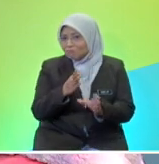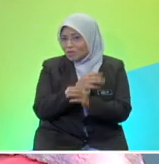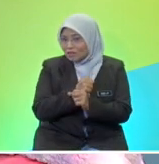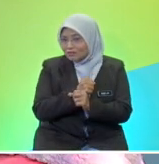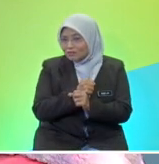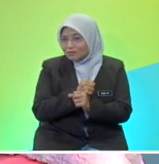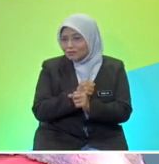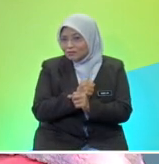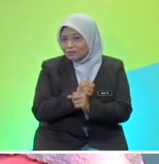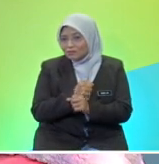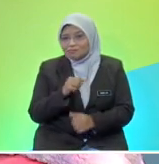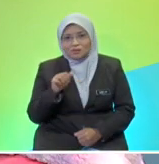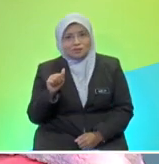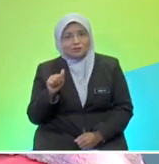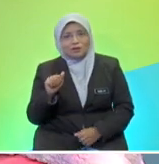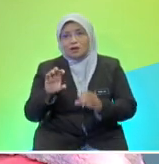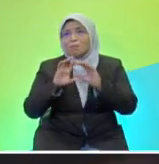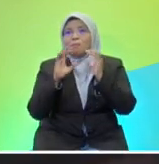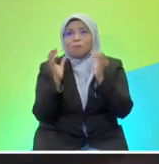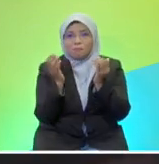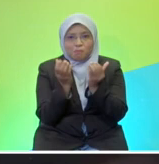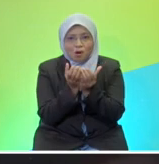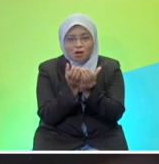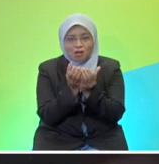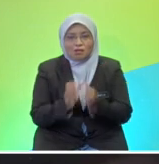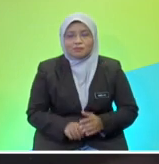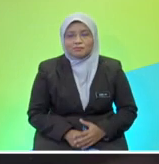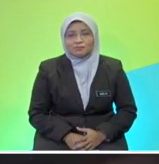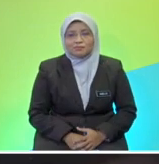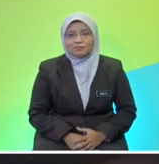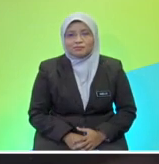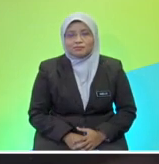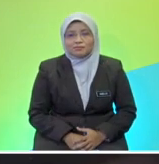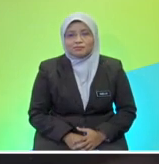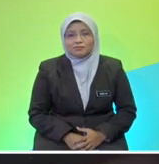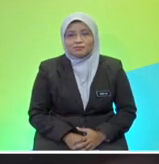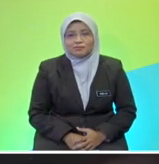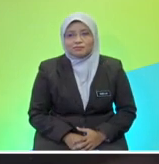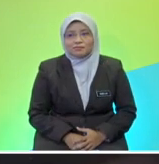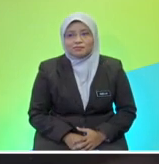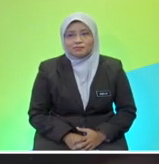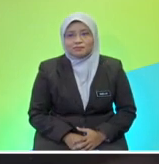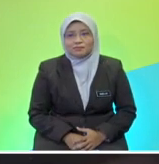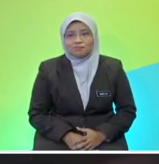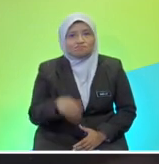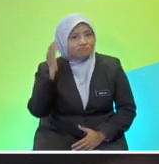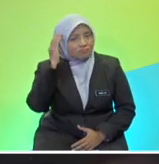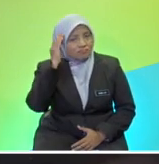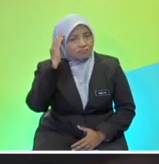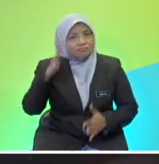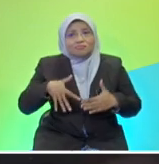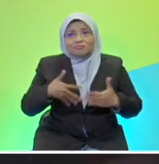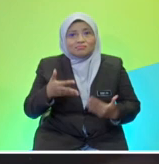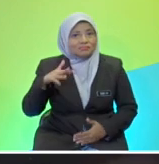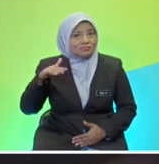ball. A ball? A ball. Okay, I've got a ball here. So, do you know how to spell ball? How do